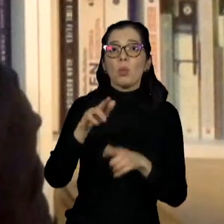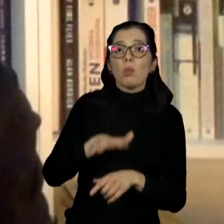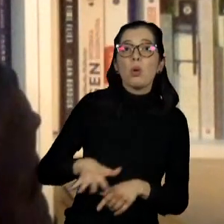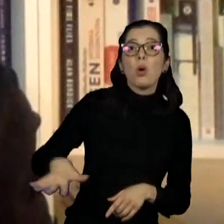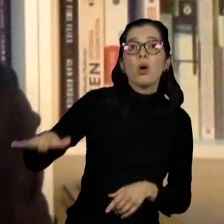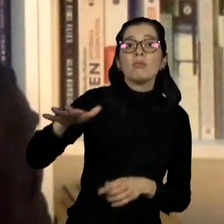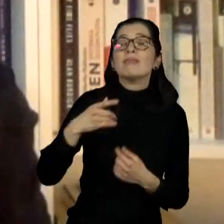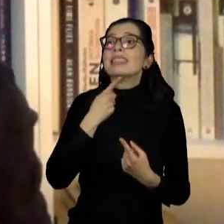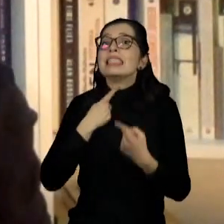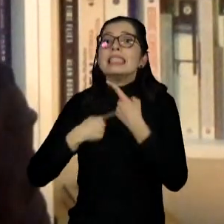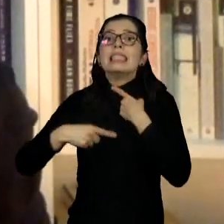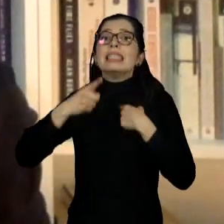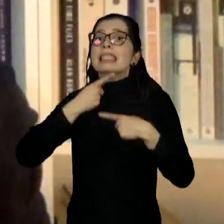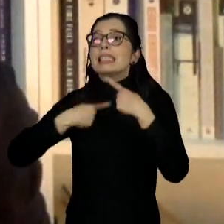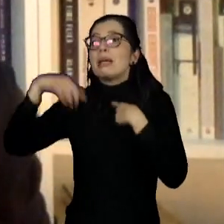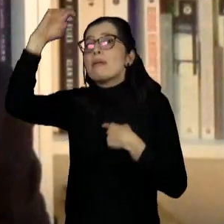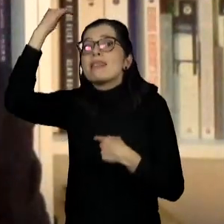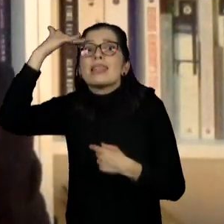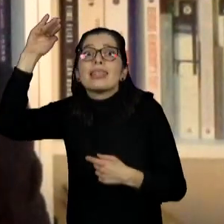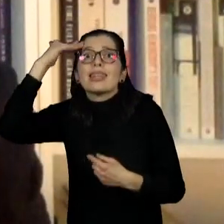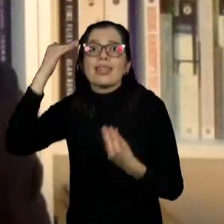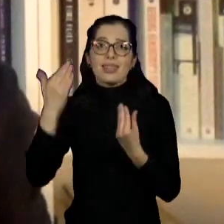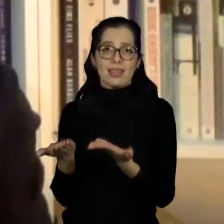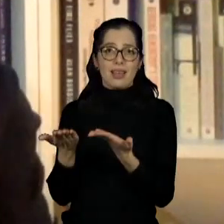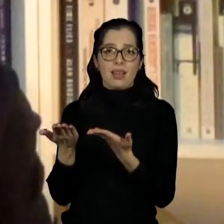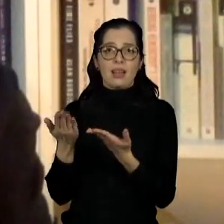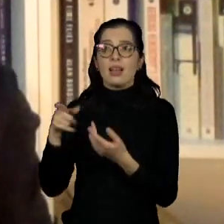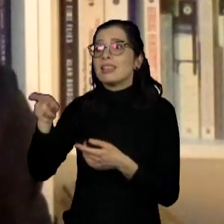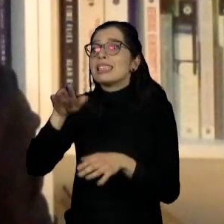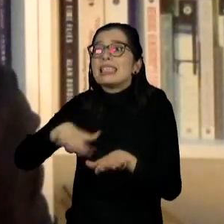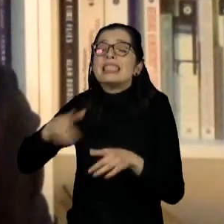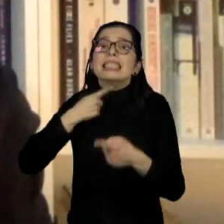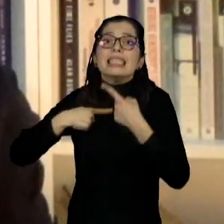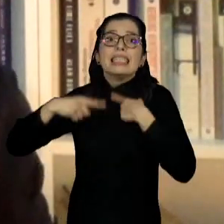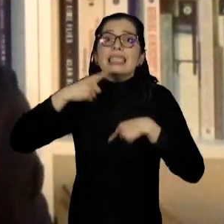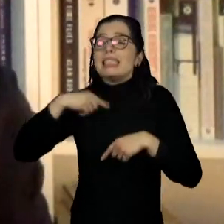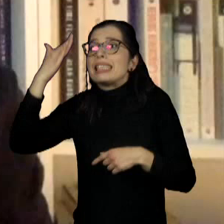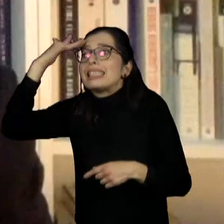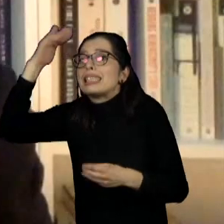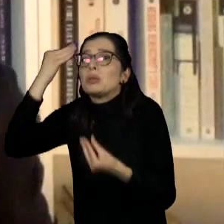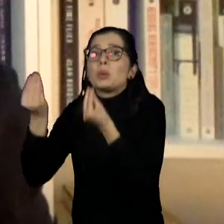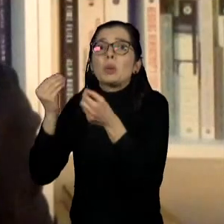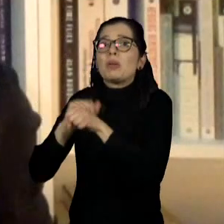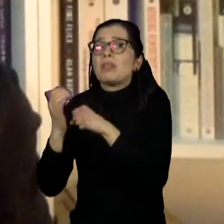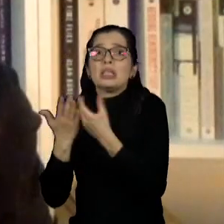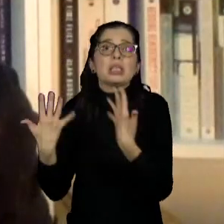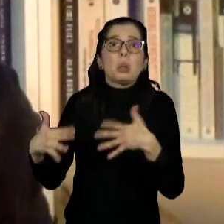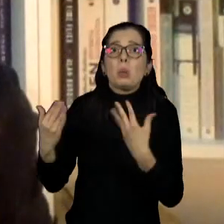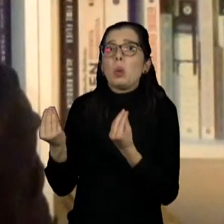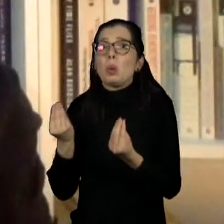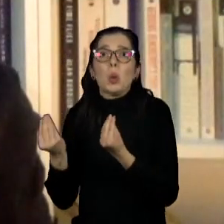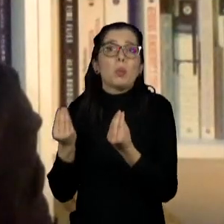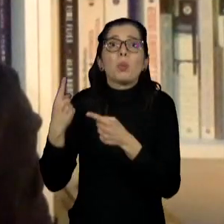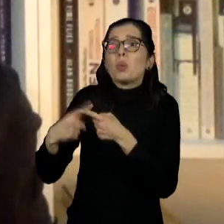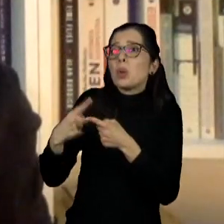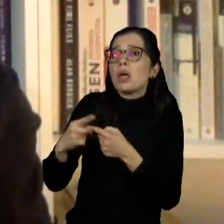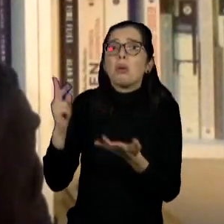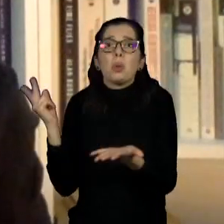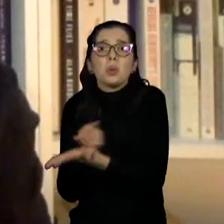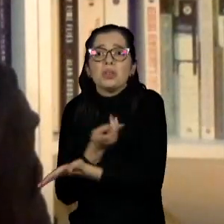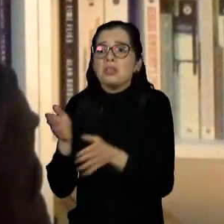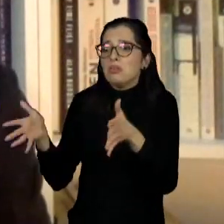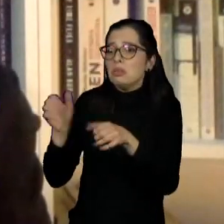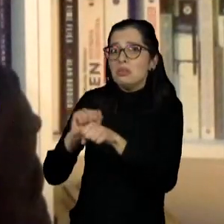hungry to understand. I mean, people are hungry to understand about COVID. Um, they are hungry to understand why this